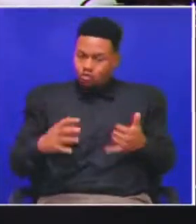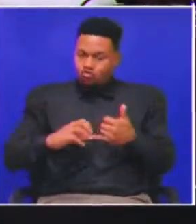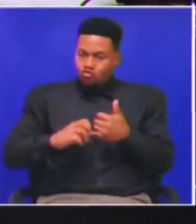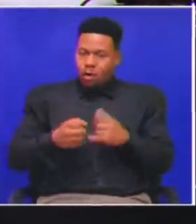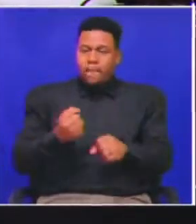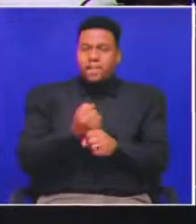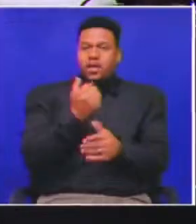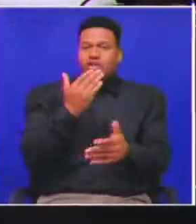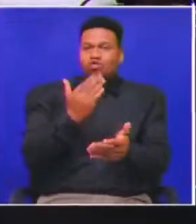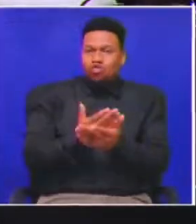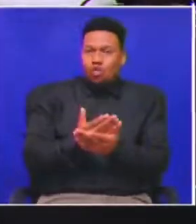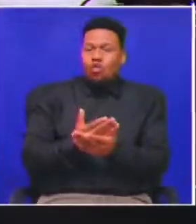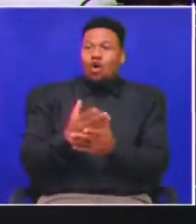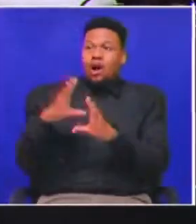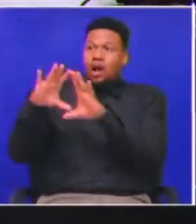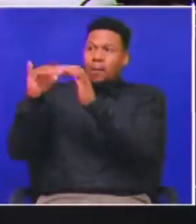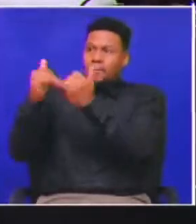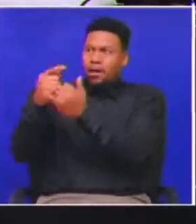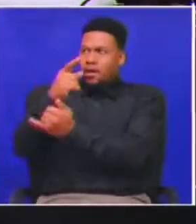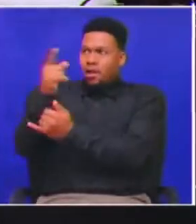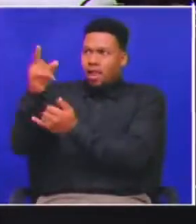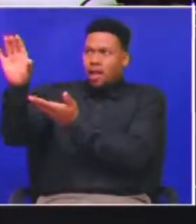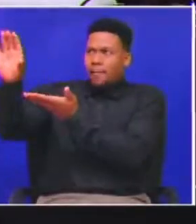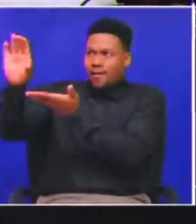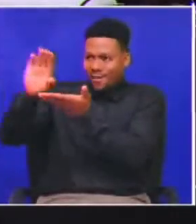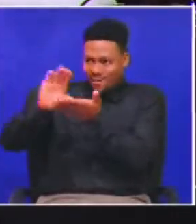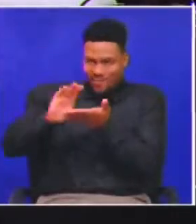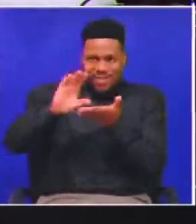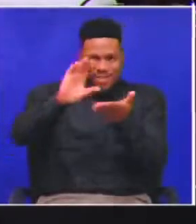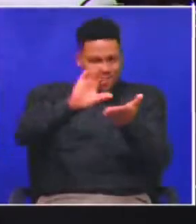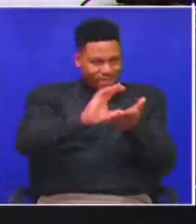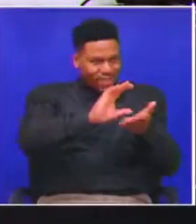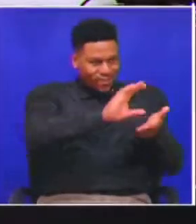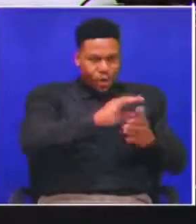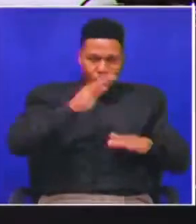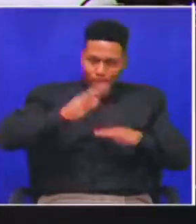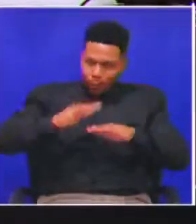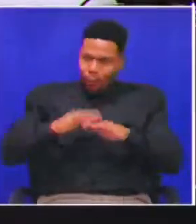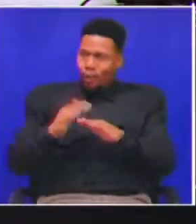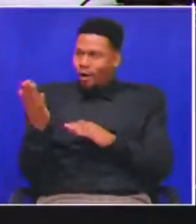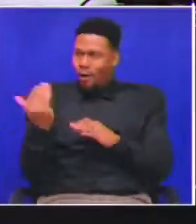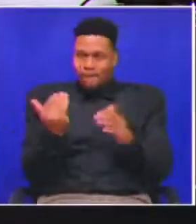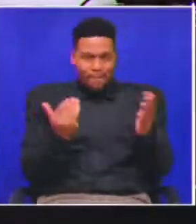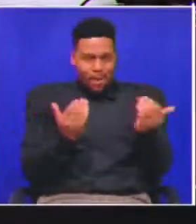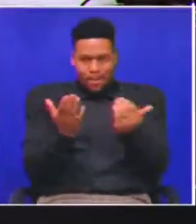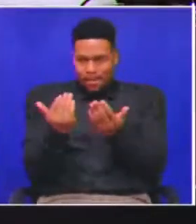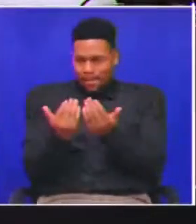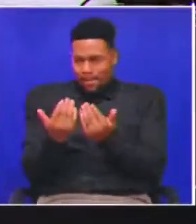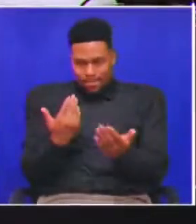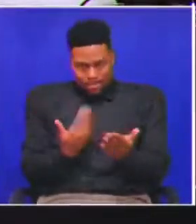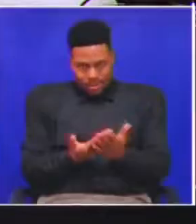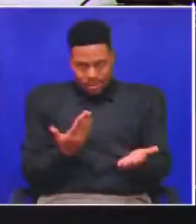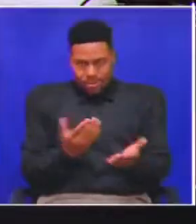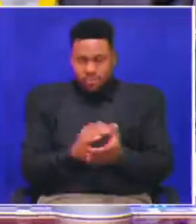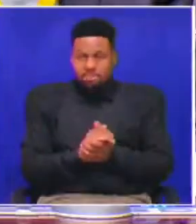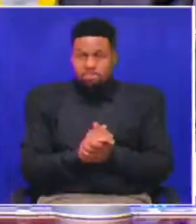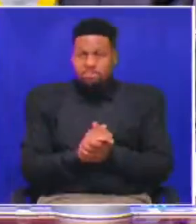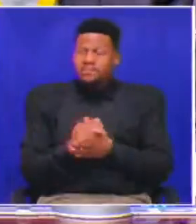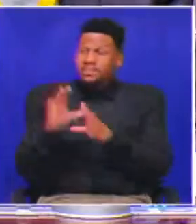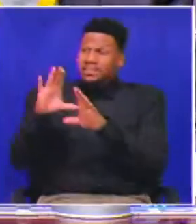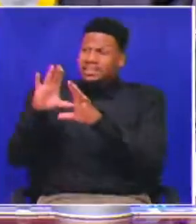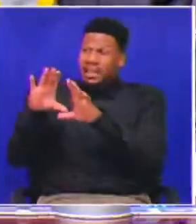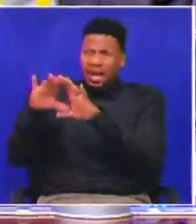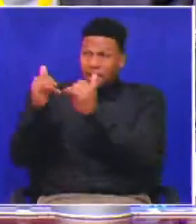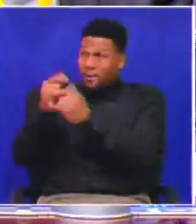for investors to come in and invest. Investors will never come into a situation where there's gang